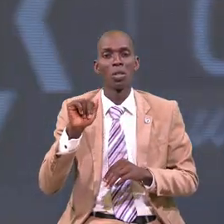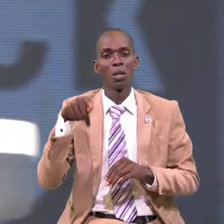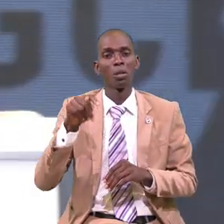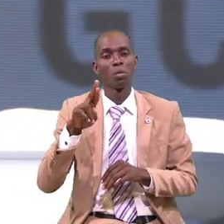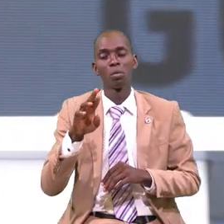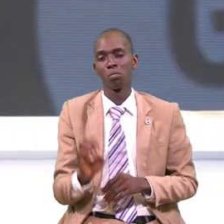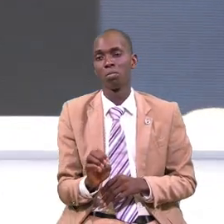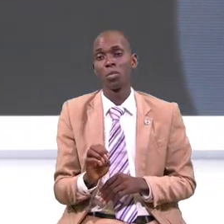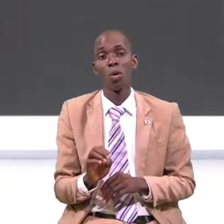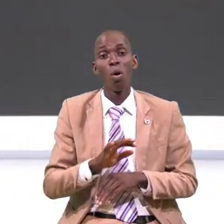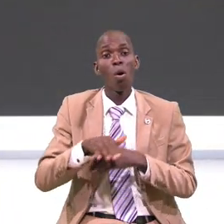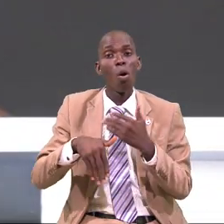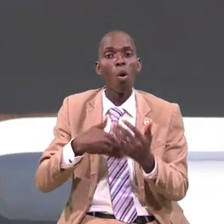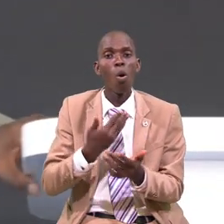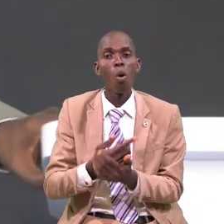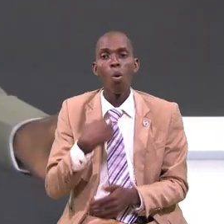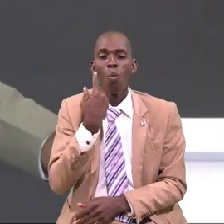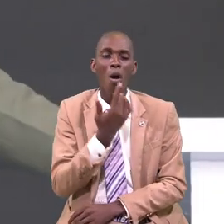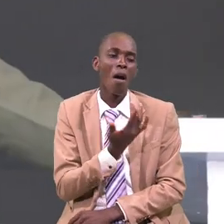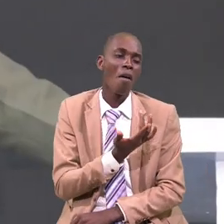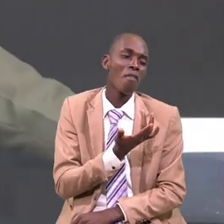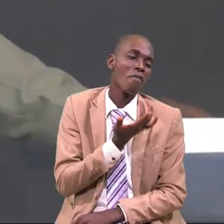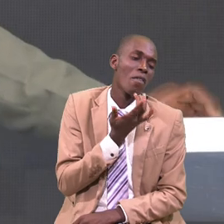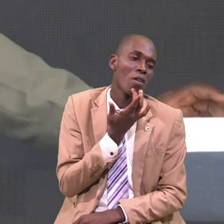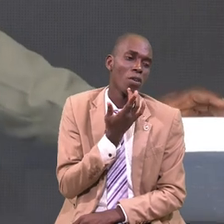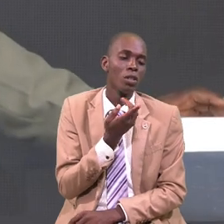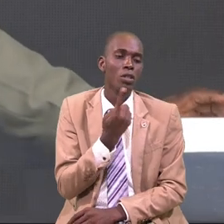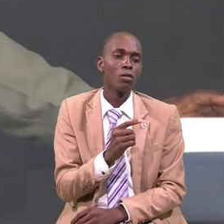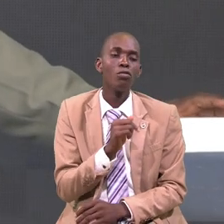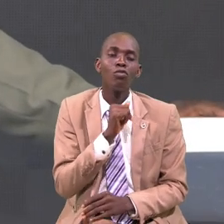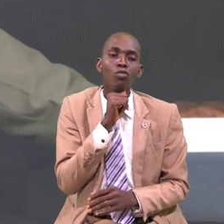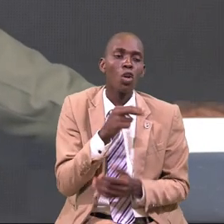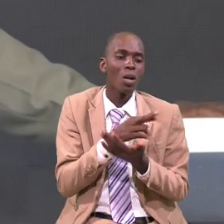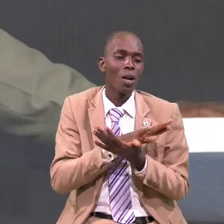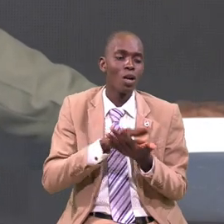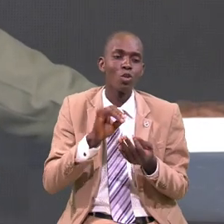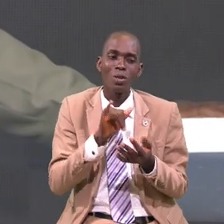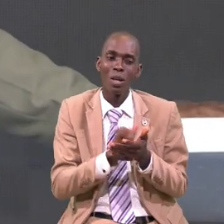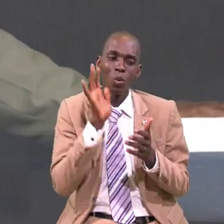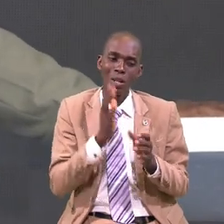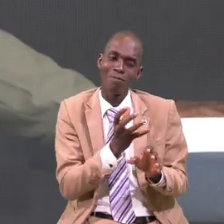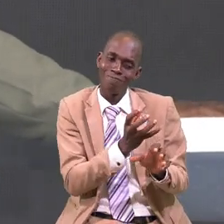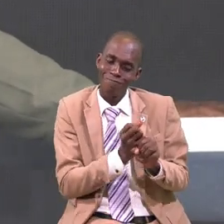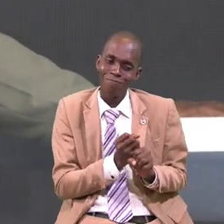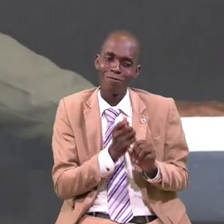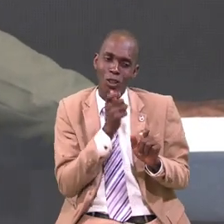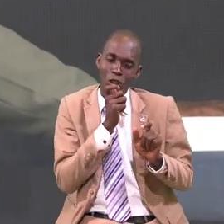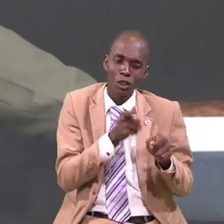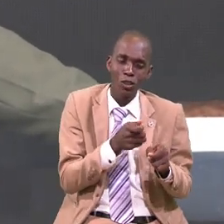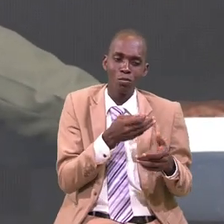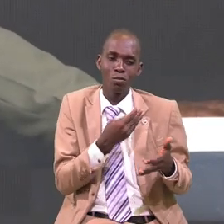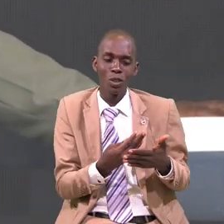Those who favor the unrighteous so that they'll be able to get something from them, and